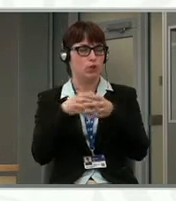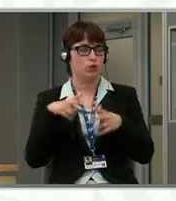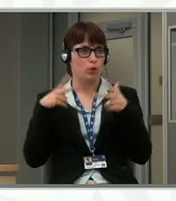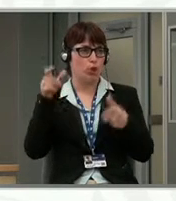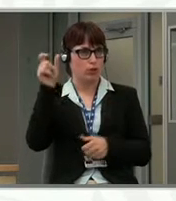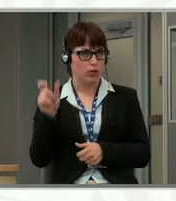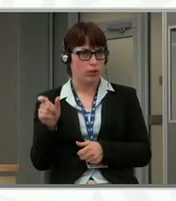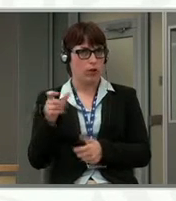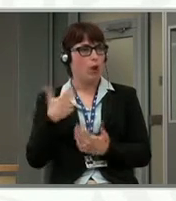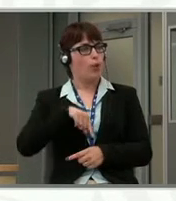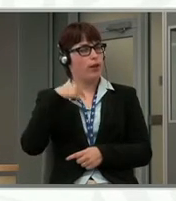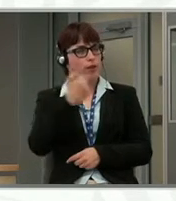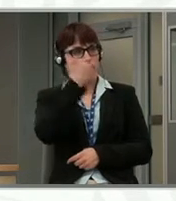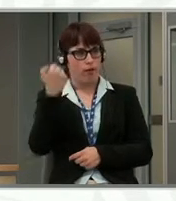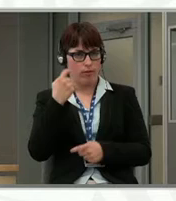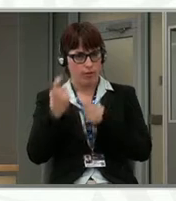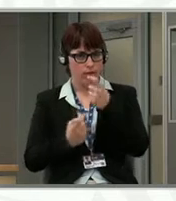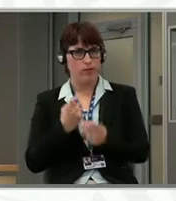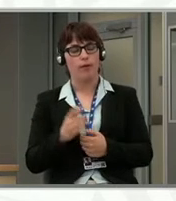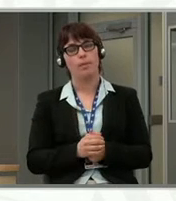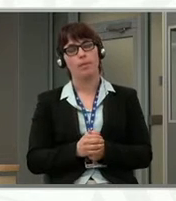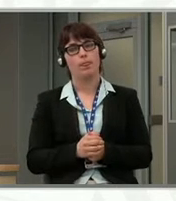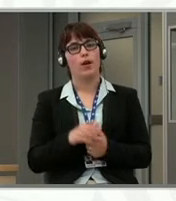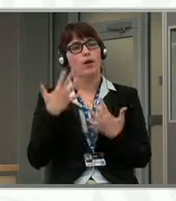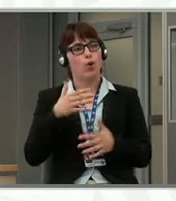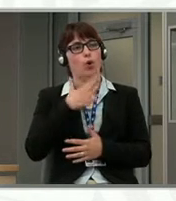and she is